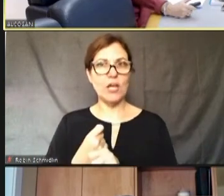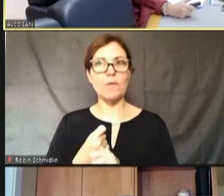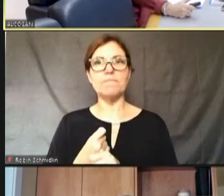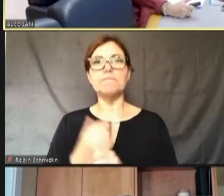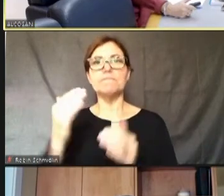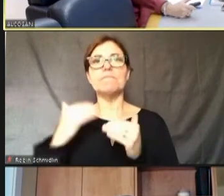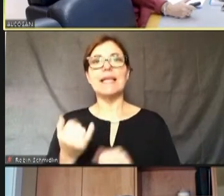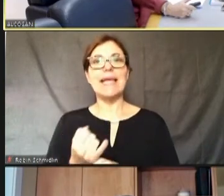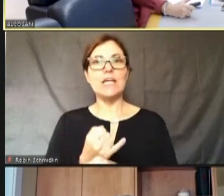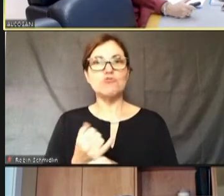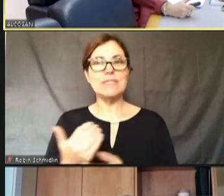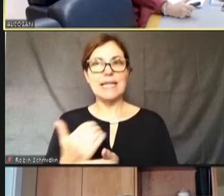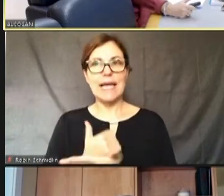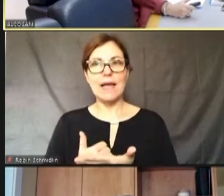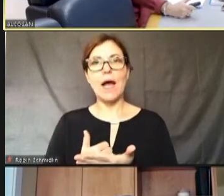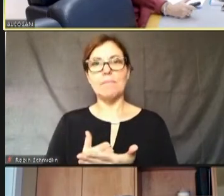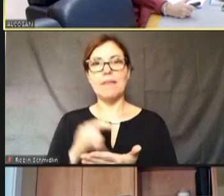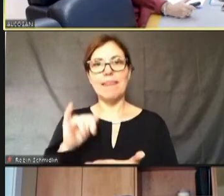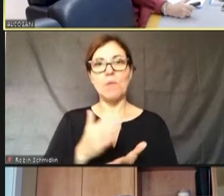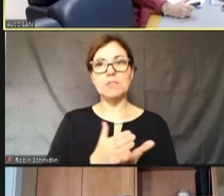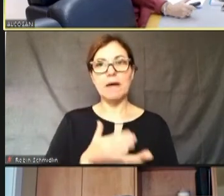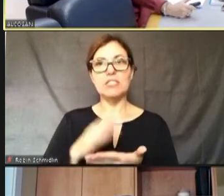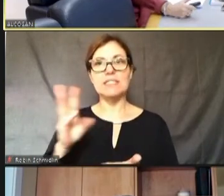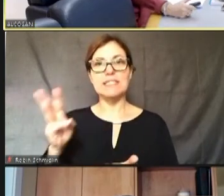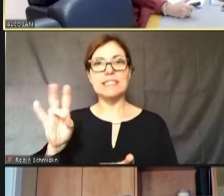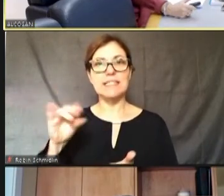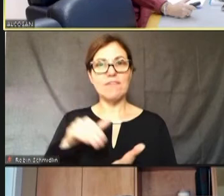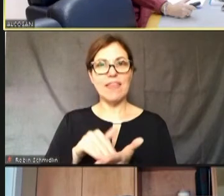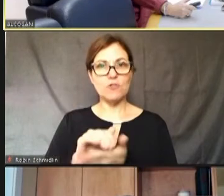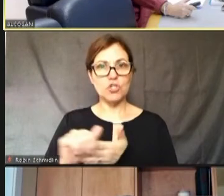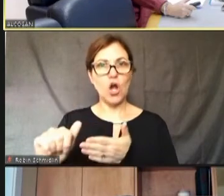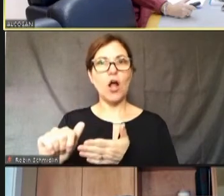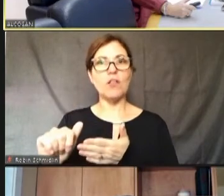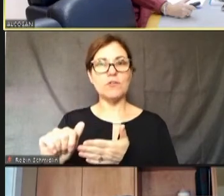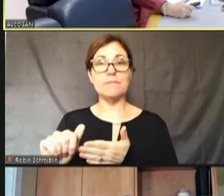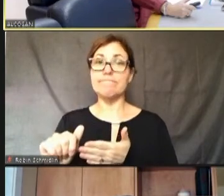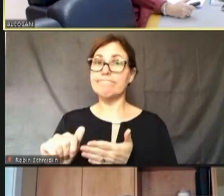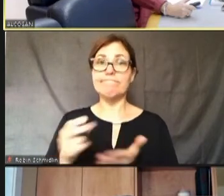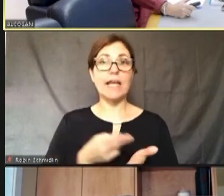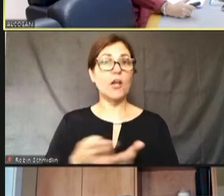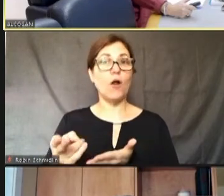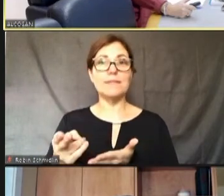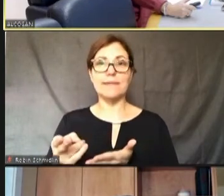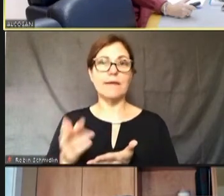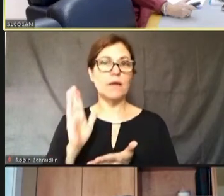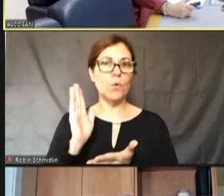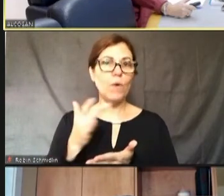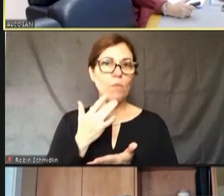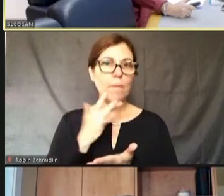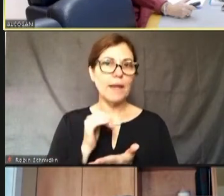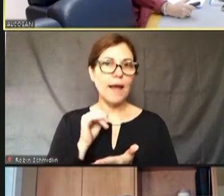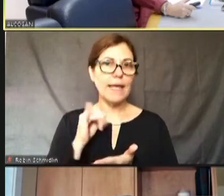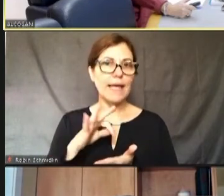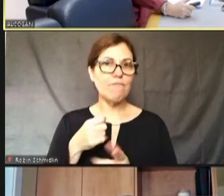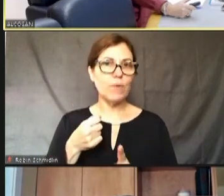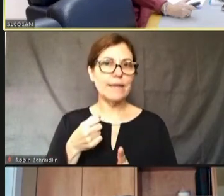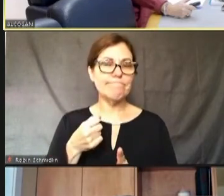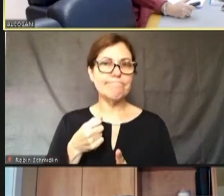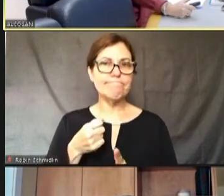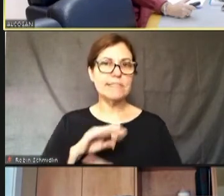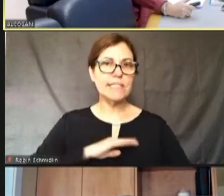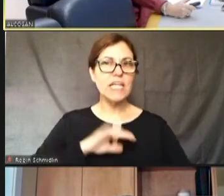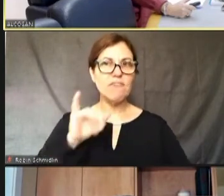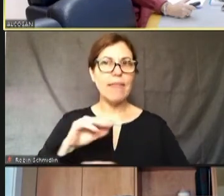is only budgeted at $67,000. And quite frankly, we'll be lucky to hit that. Interest rates right now are pretty much